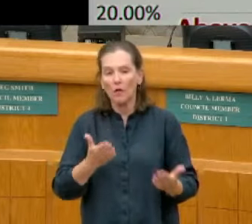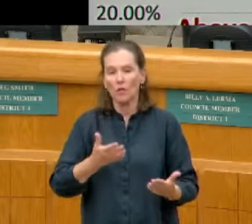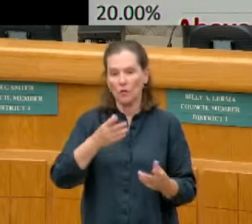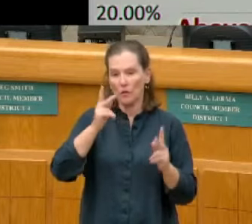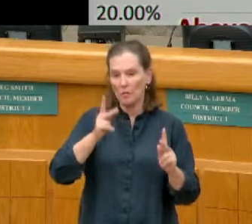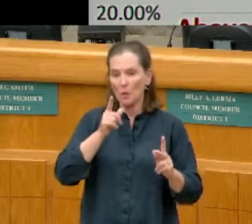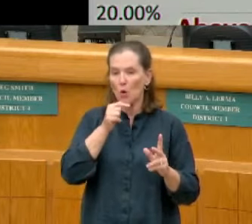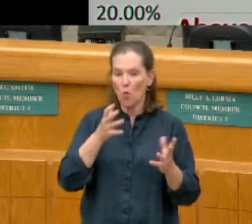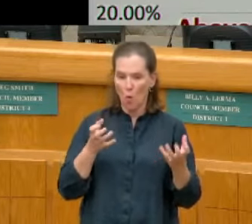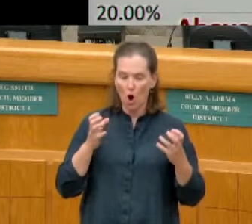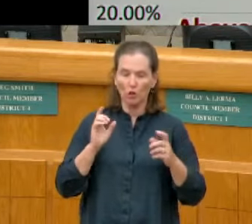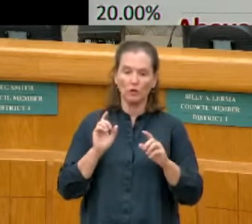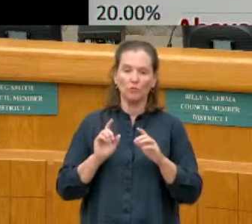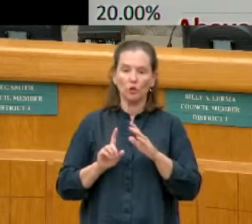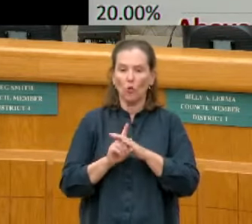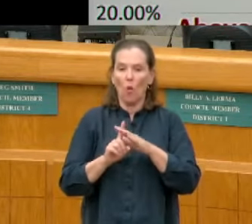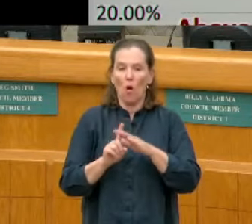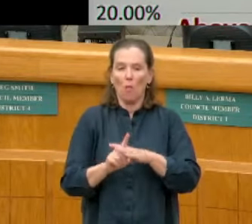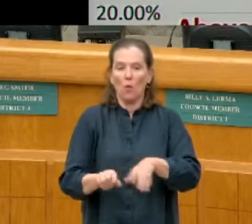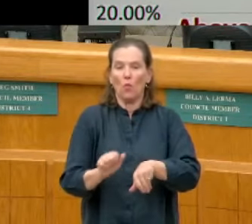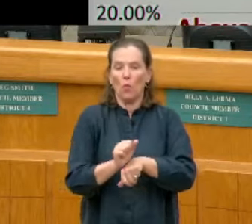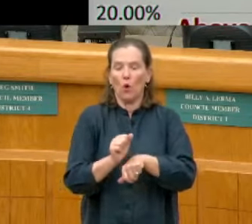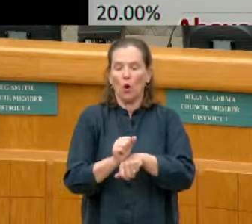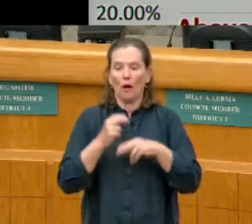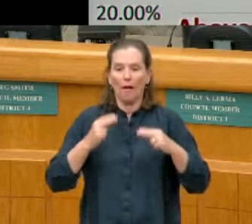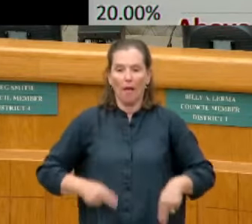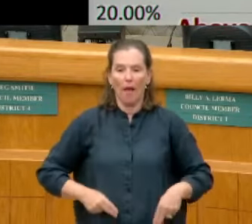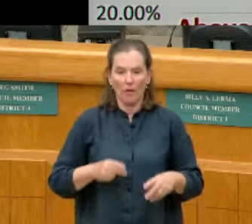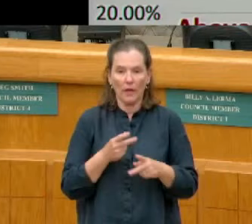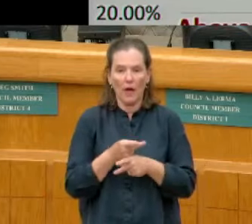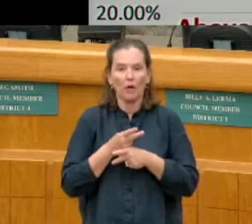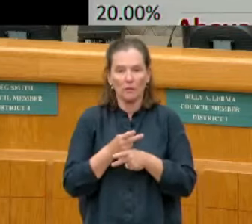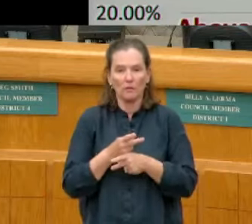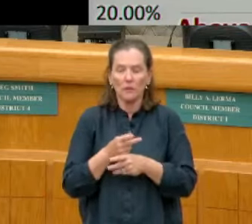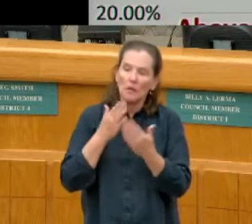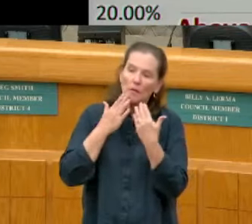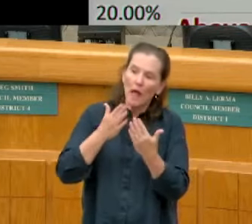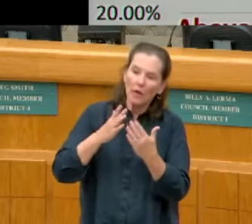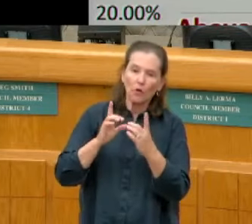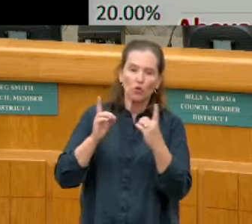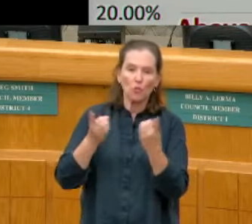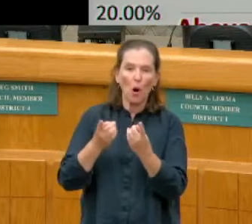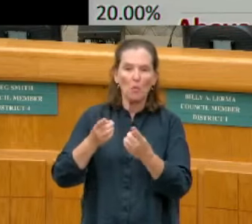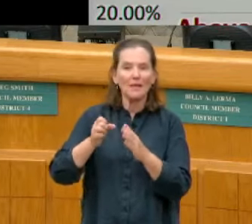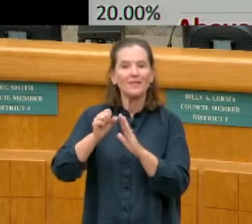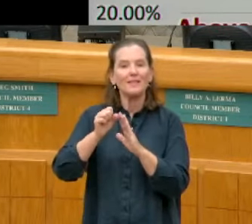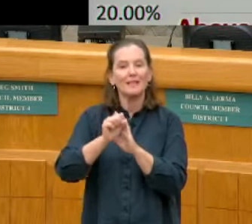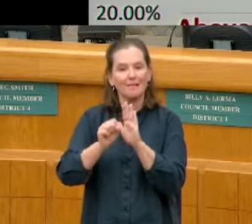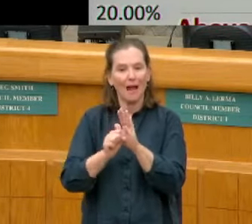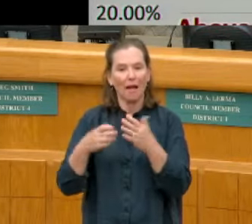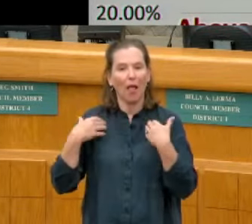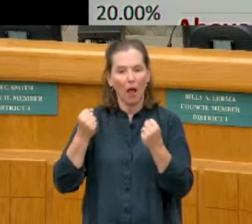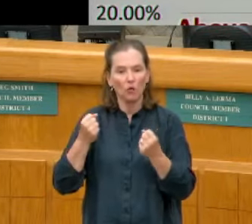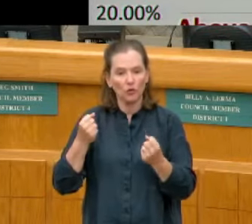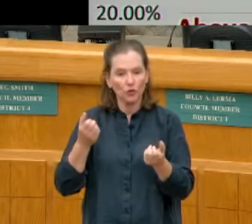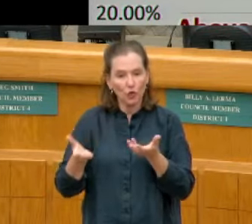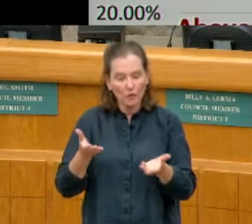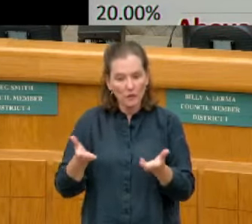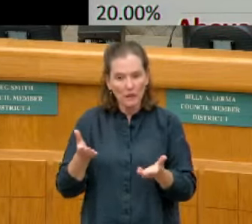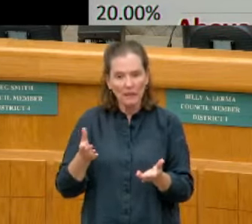to the Texas Division of Emergency Management, to DSHS, the Department of State and Health Services, for all the aid that they have